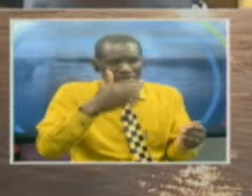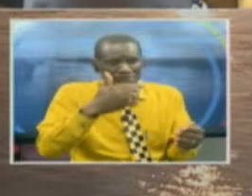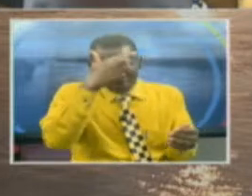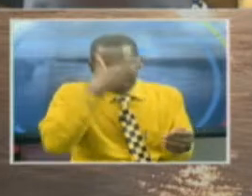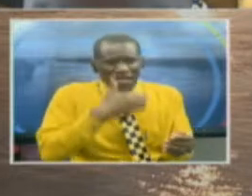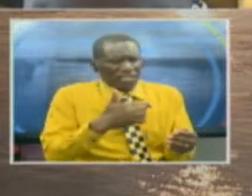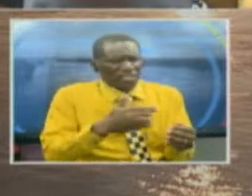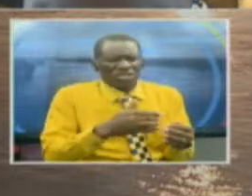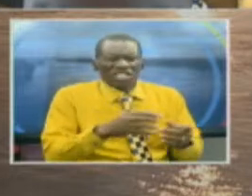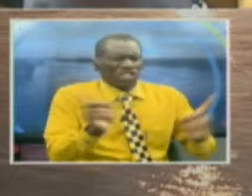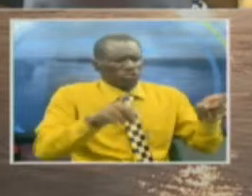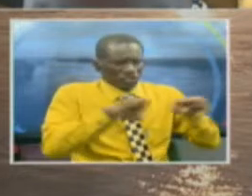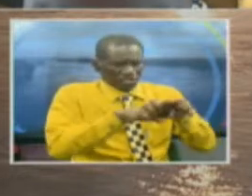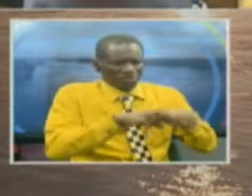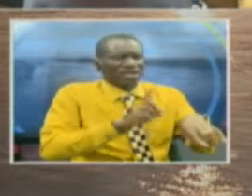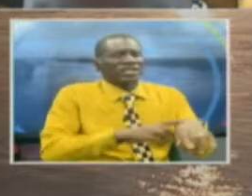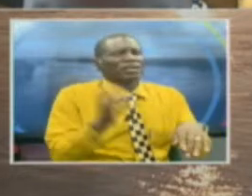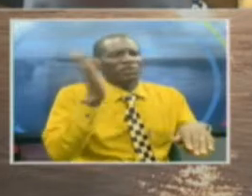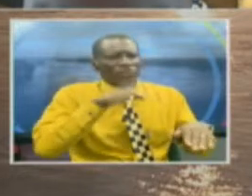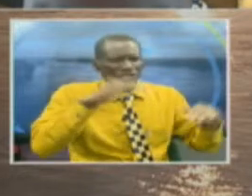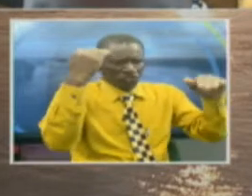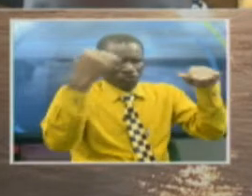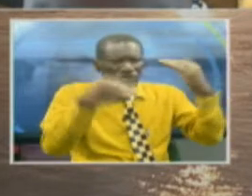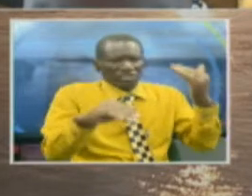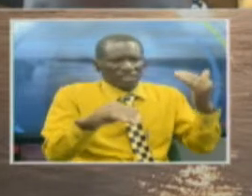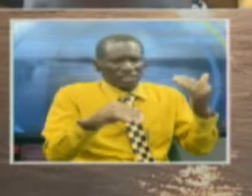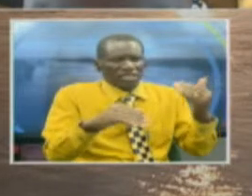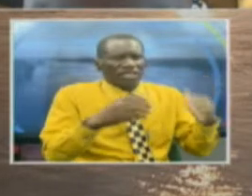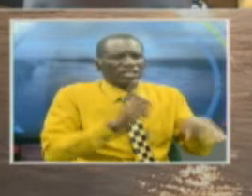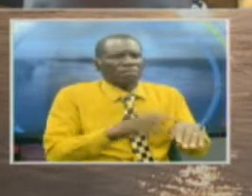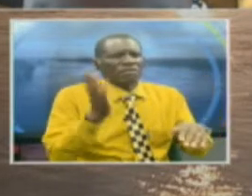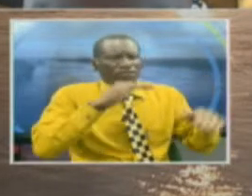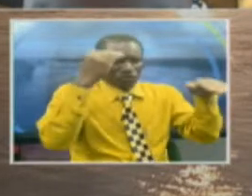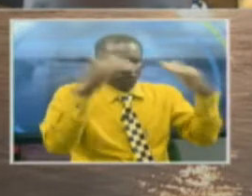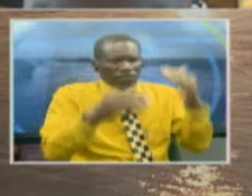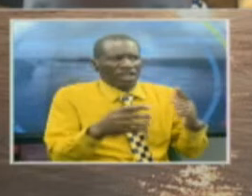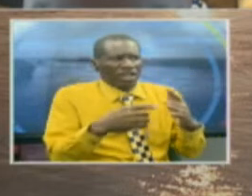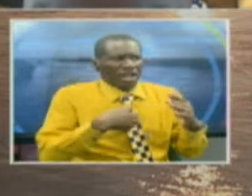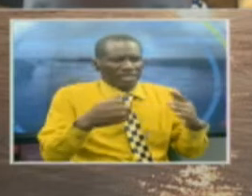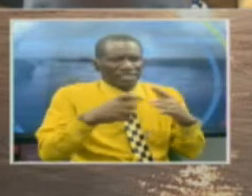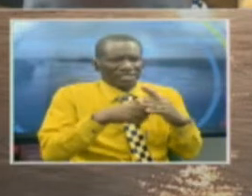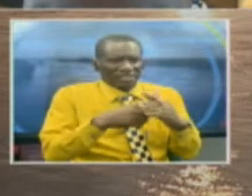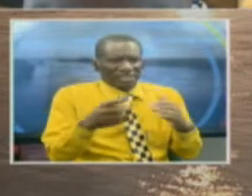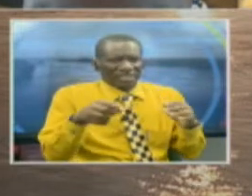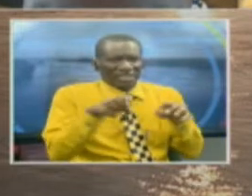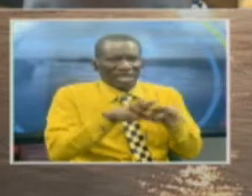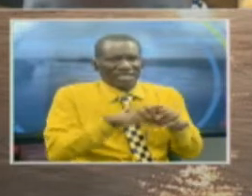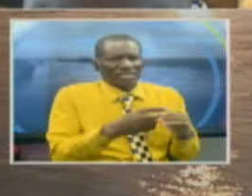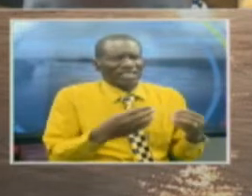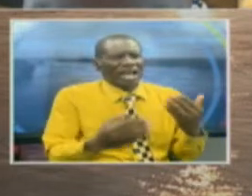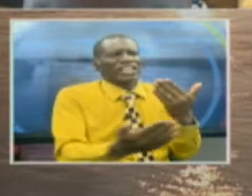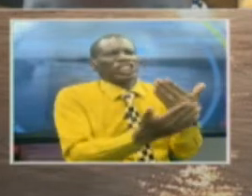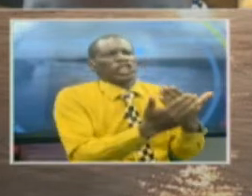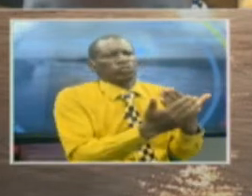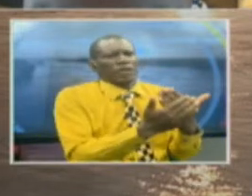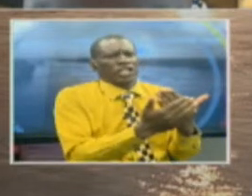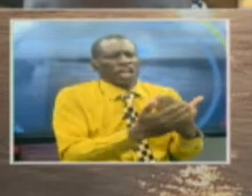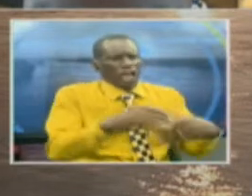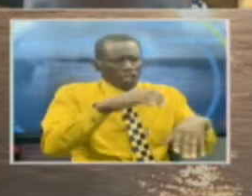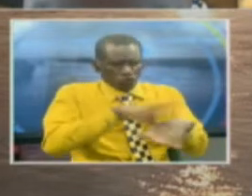When I finished campus, I started as an internship and I got a